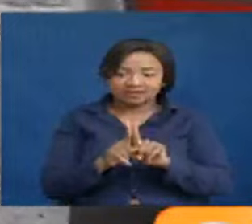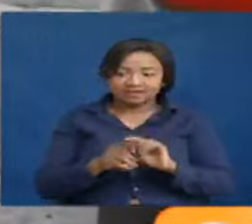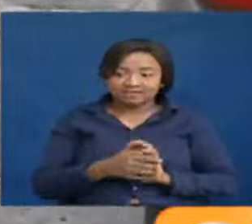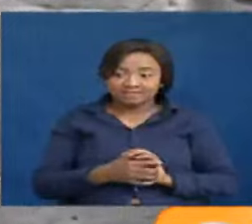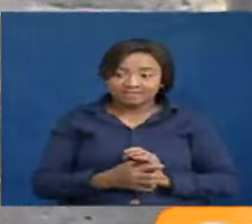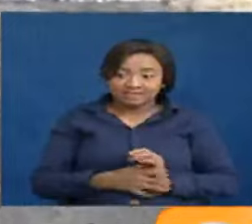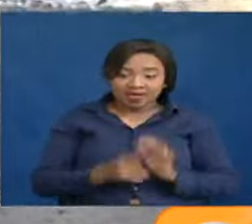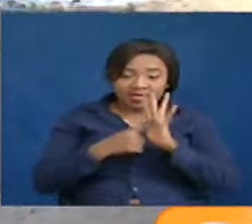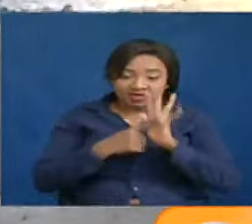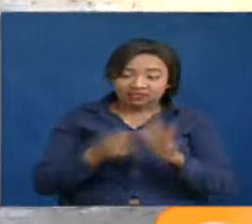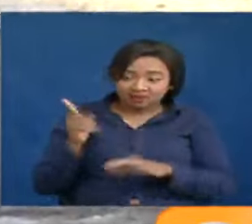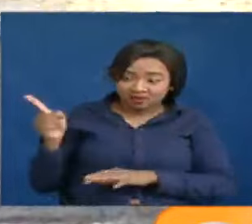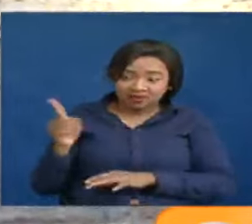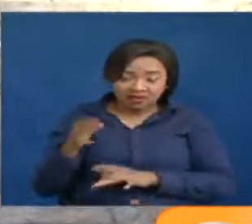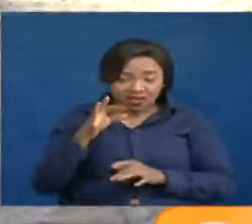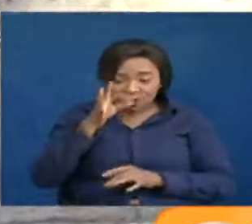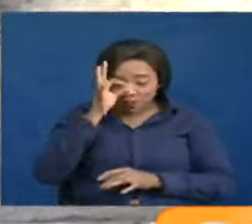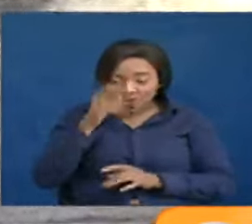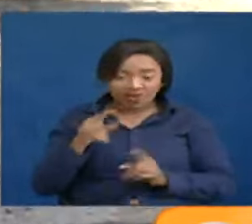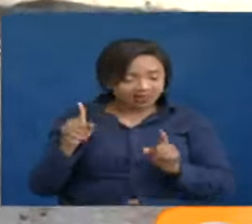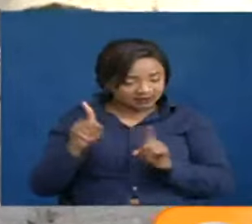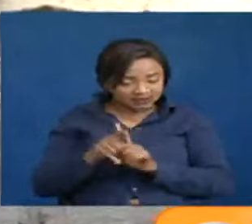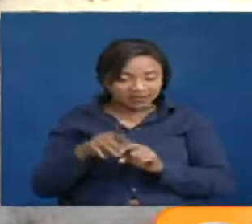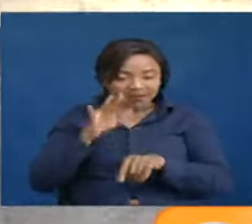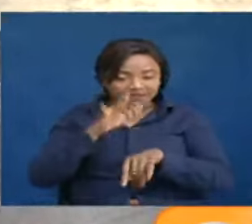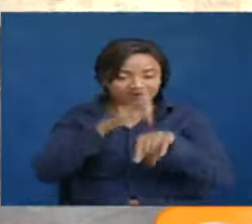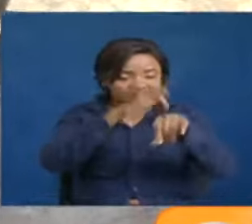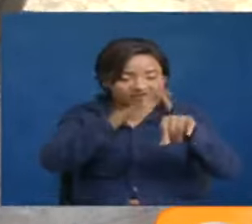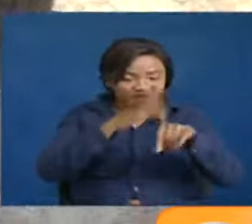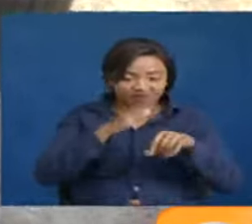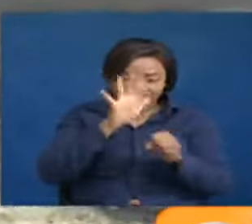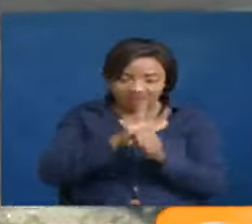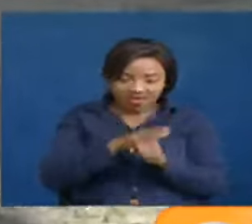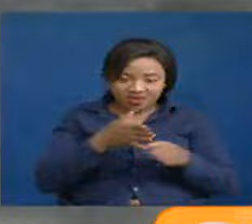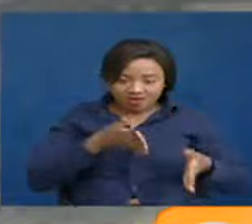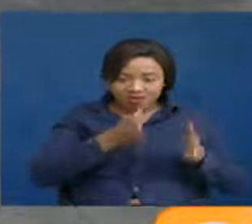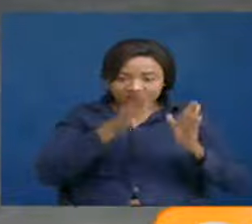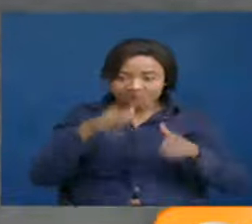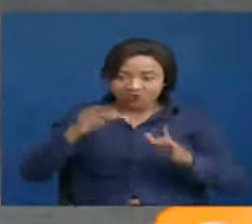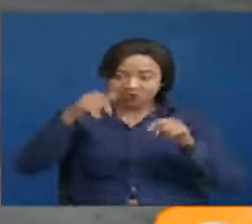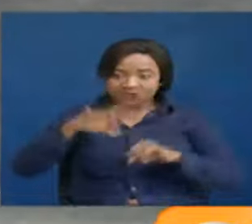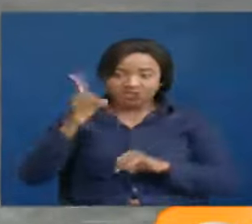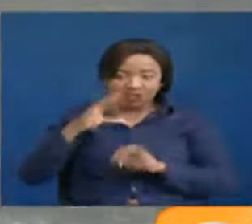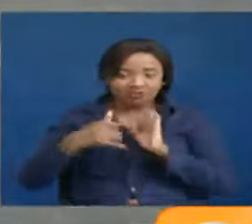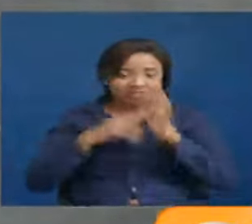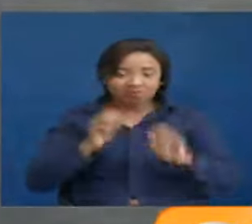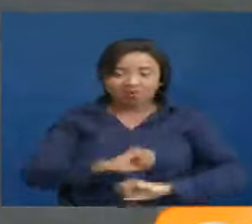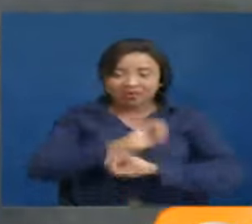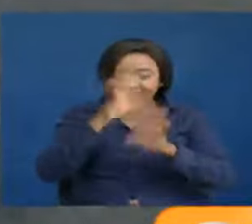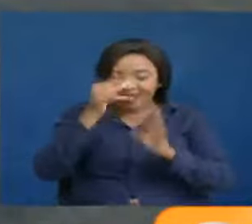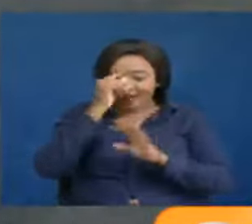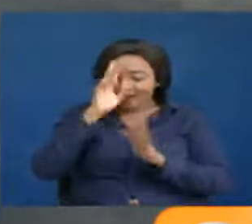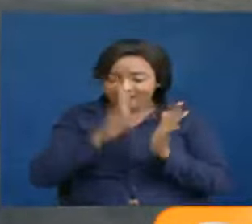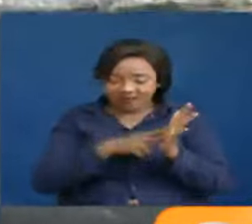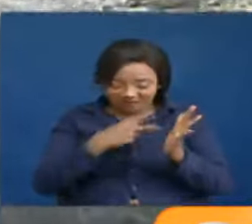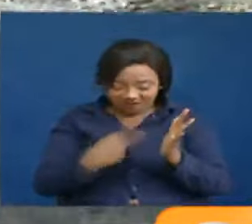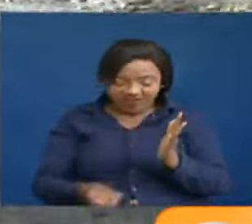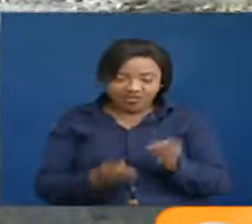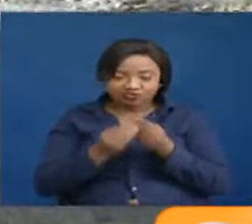This neglect isn't isolated. It's part of a long list of Nairobi roads that highlight the government's failure to address a